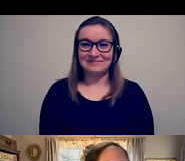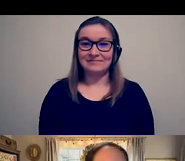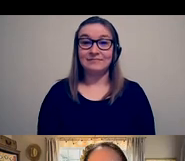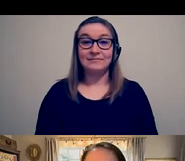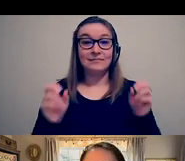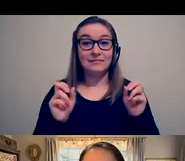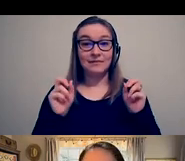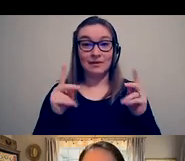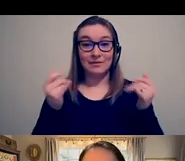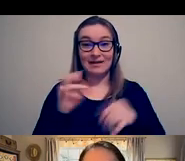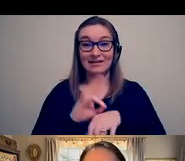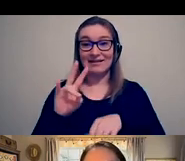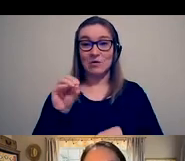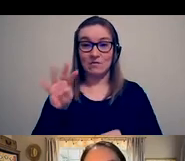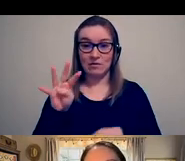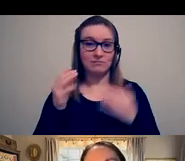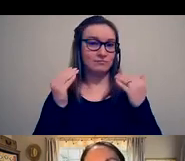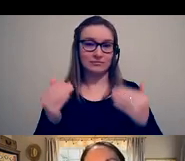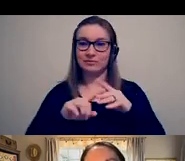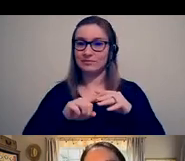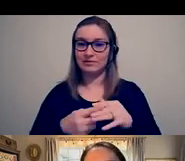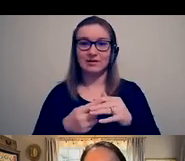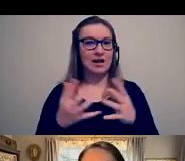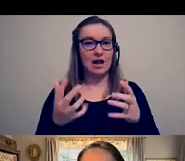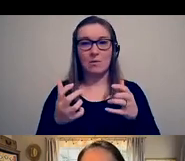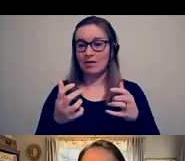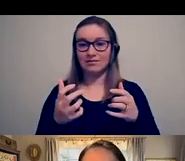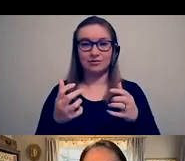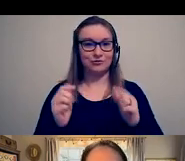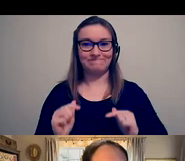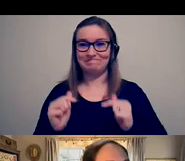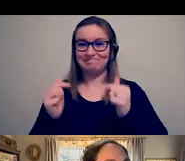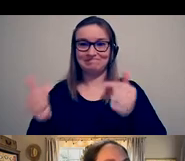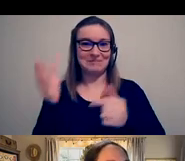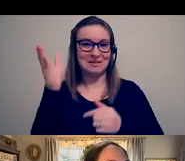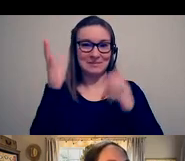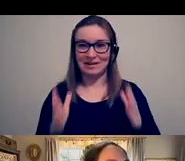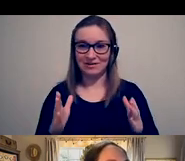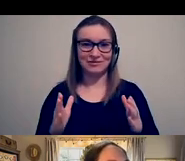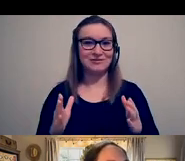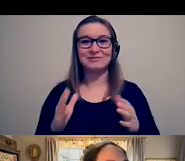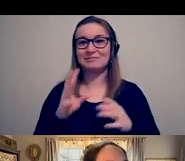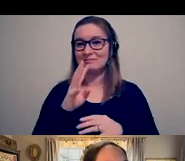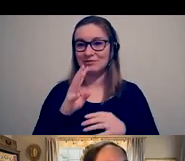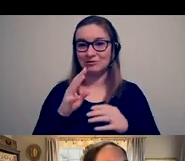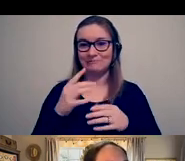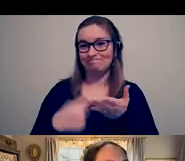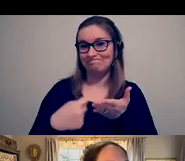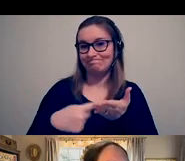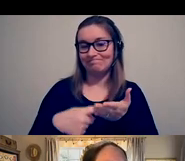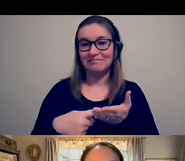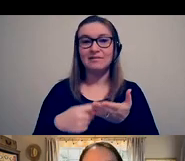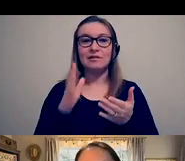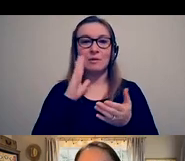So we're at 7:04, so I'm going to get started because I want to give as much time as possible to our speakers. So I'm going to run through real quick. We